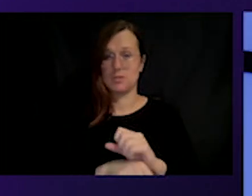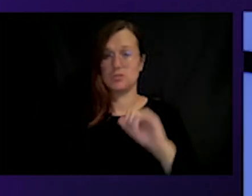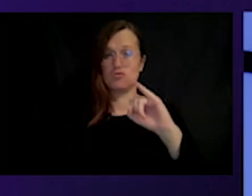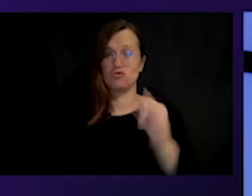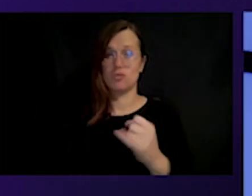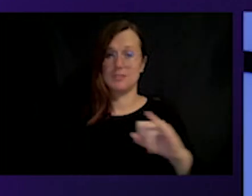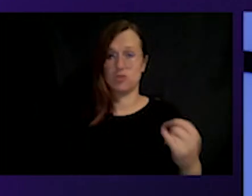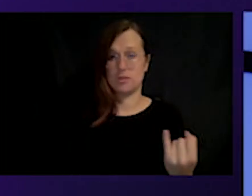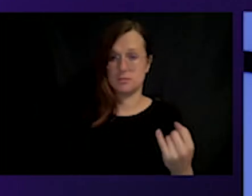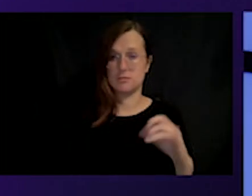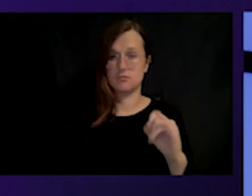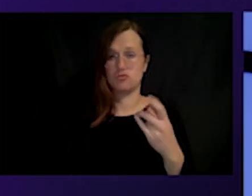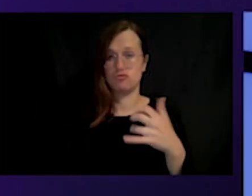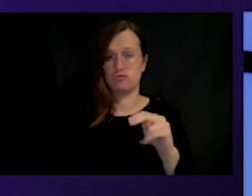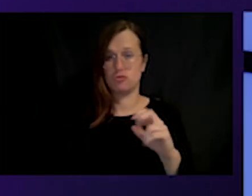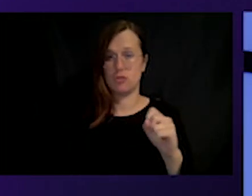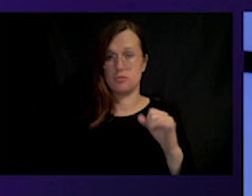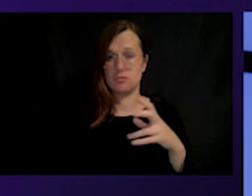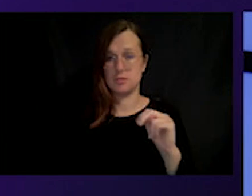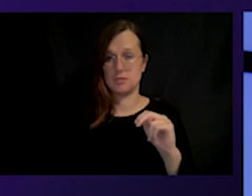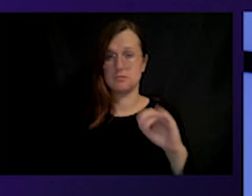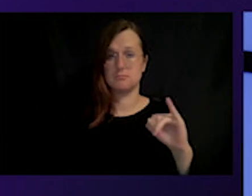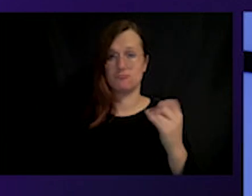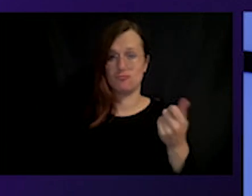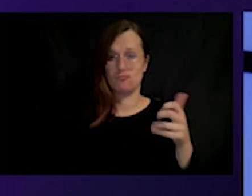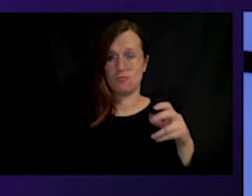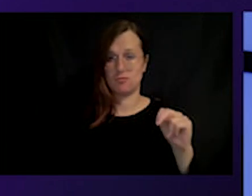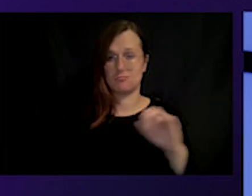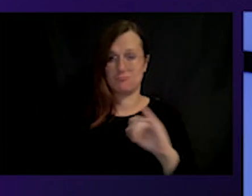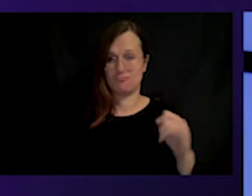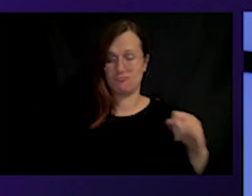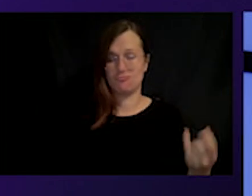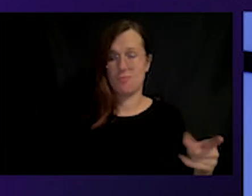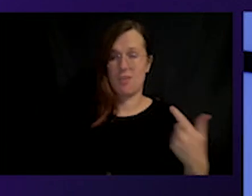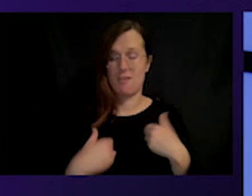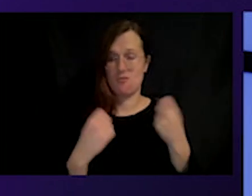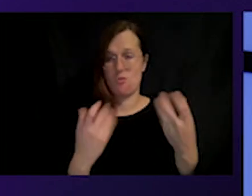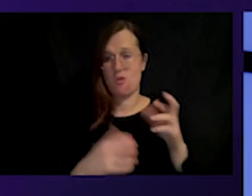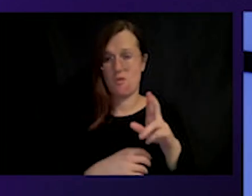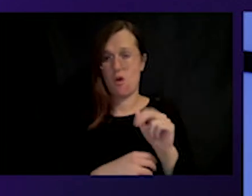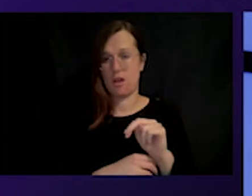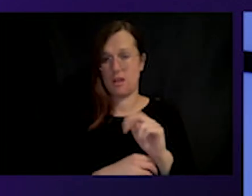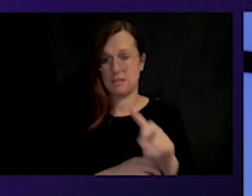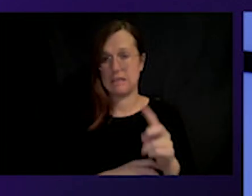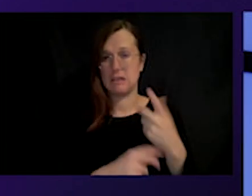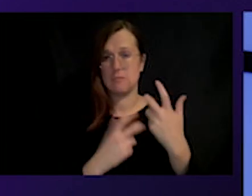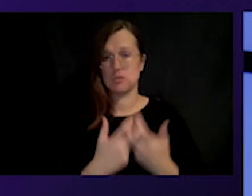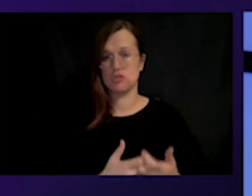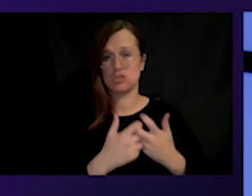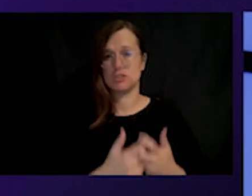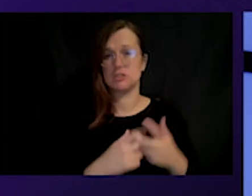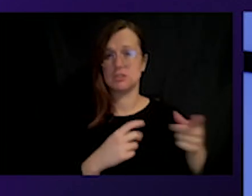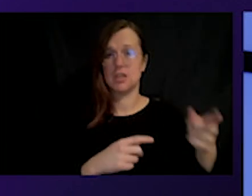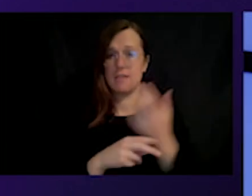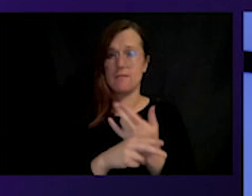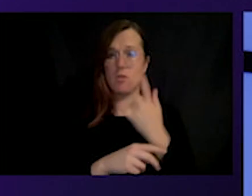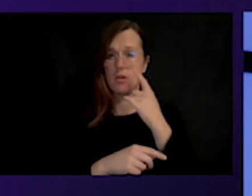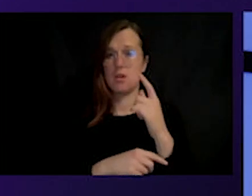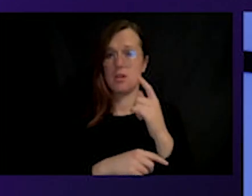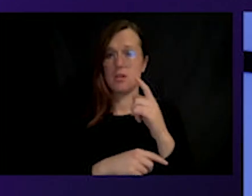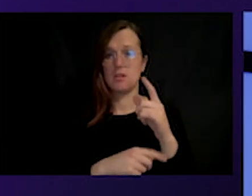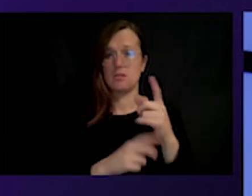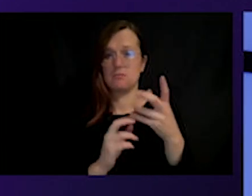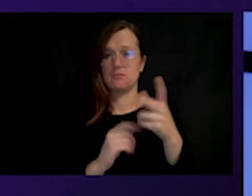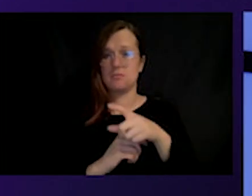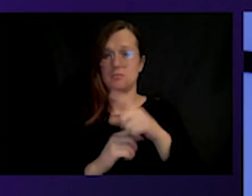area. So Johnson & Johnson, you know, they have a lot of R&D using their machine learning and deep learning everywhere in